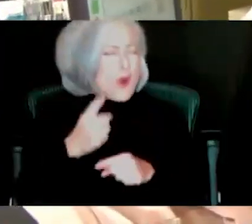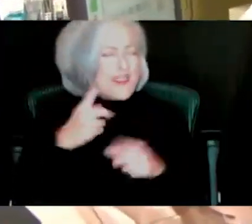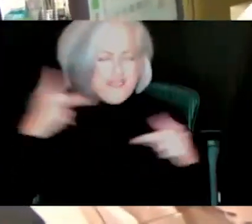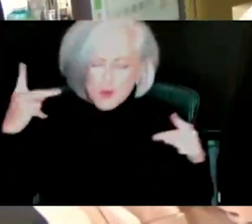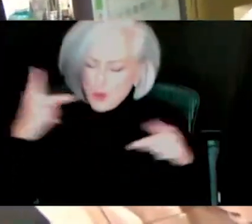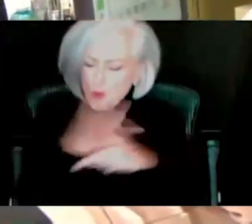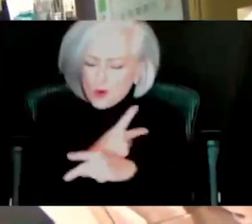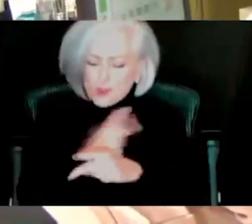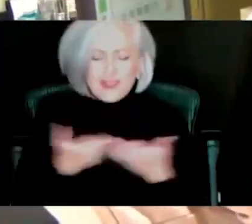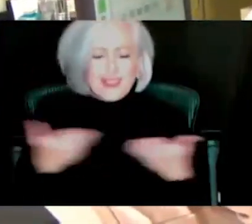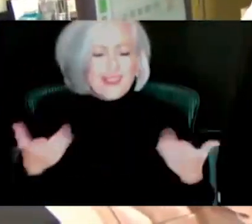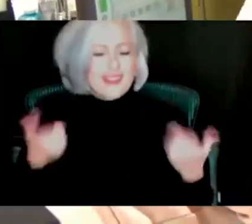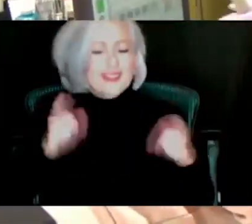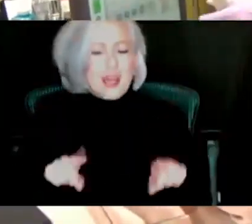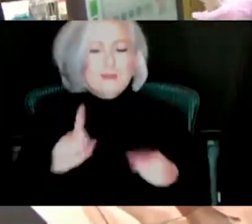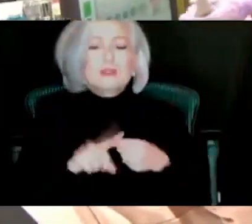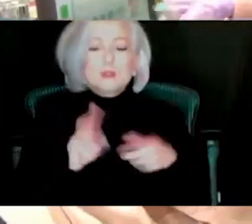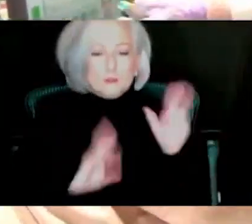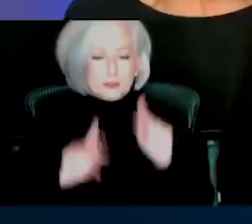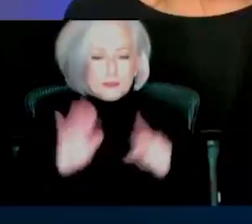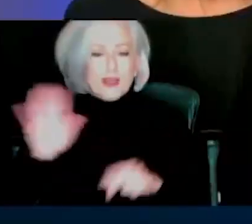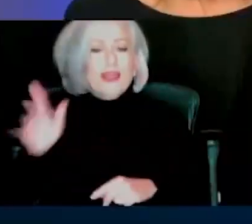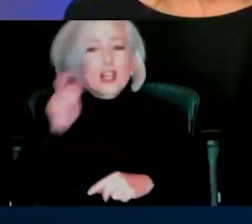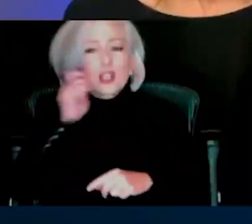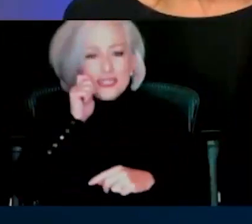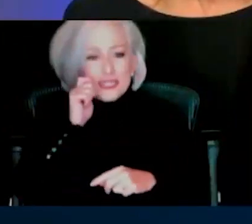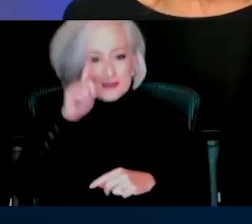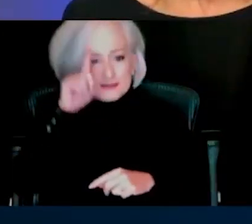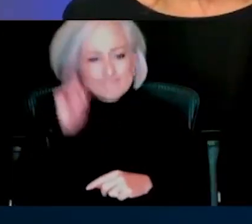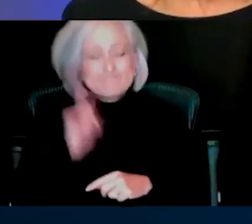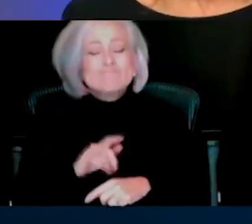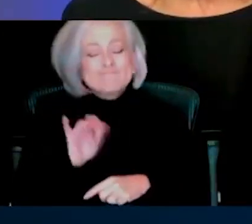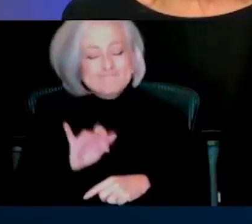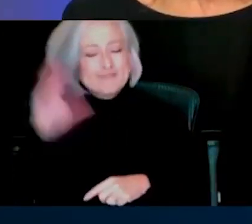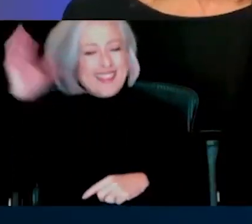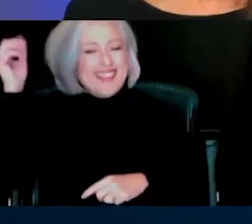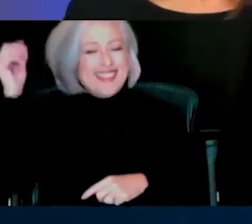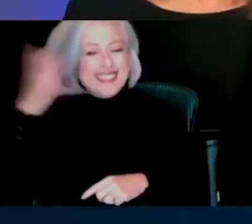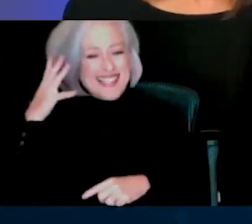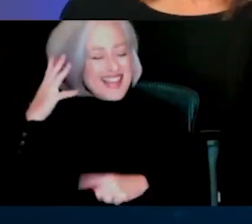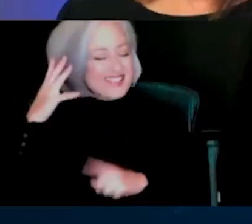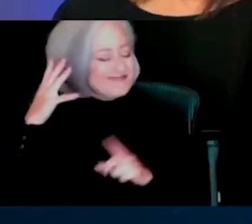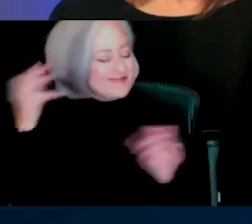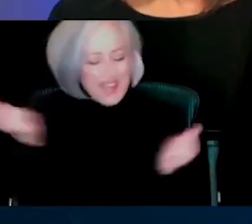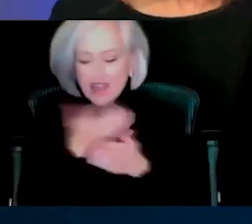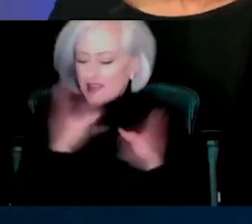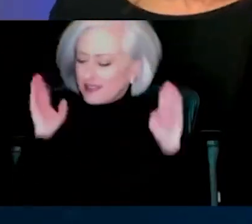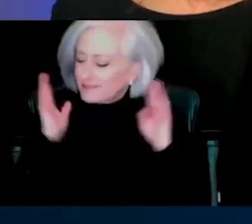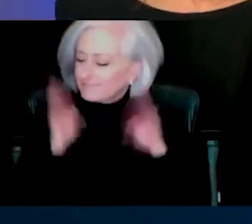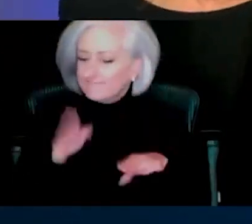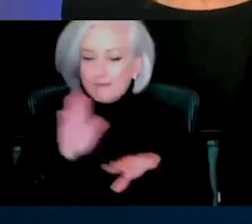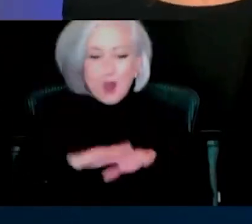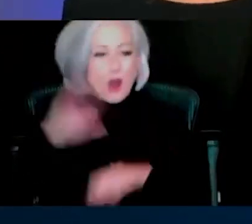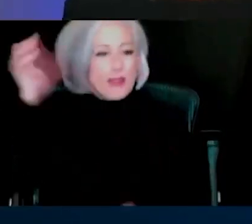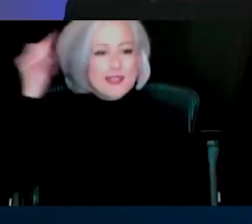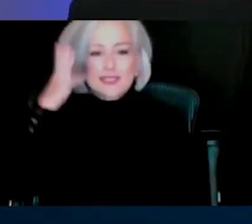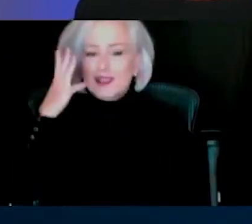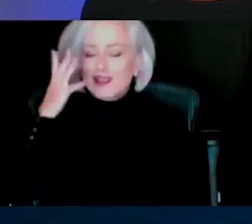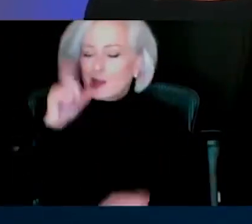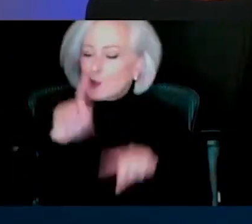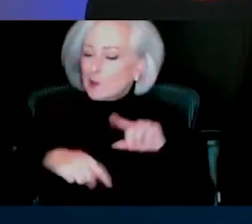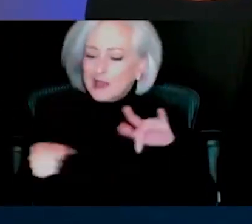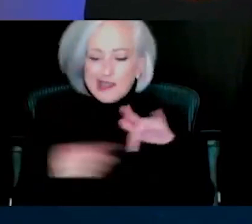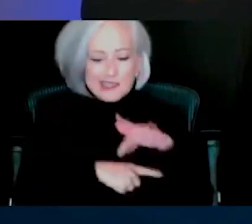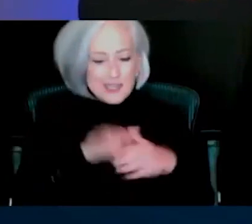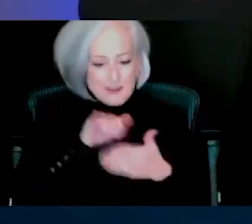lot of people's skin. There's the sun again. That's what it keeps coming down to that. Can't escape it. Hey, let's get to some myths. We're going to get to our